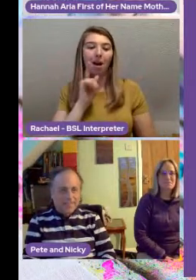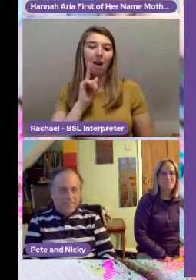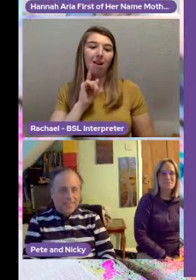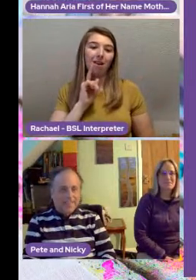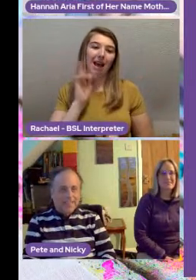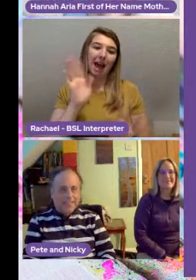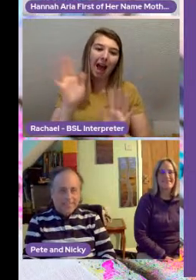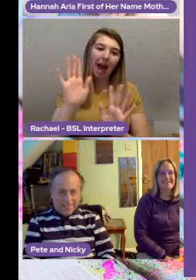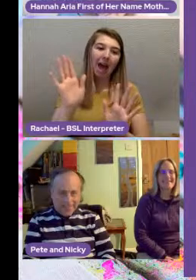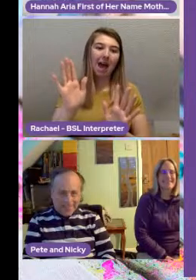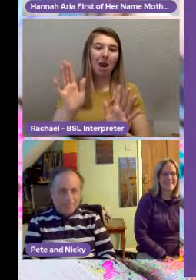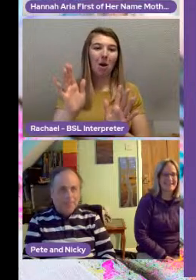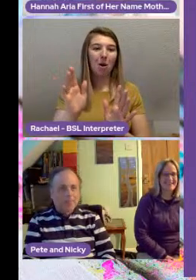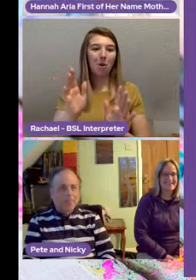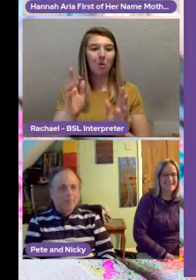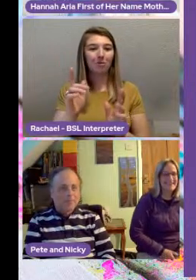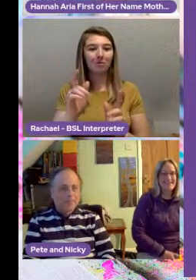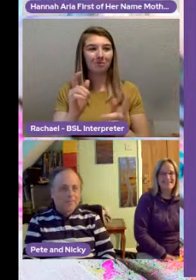out. Okay.